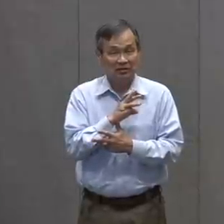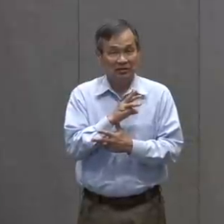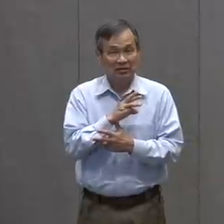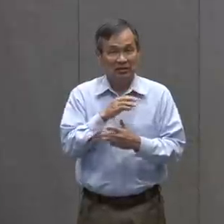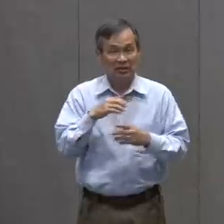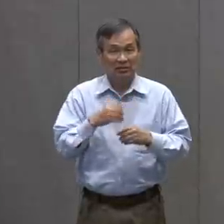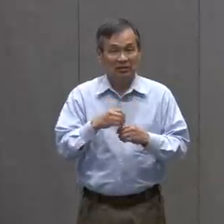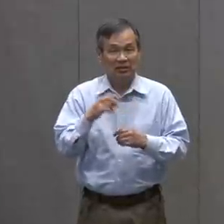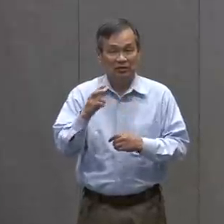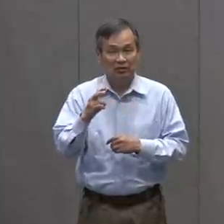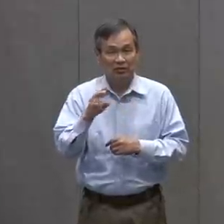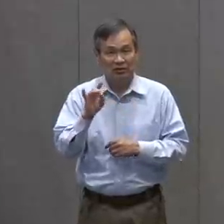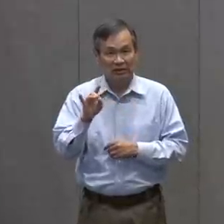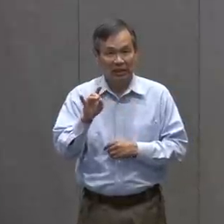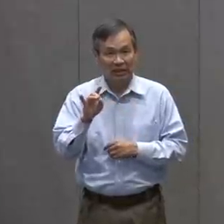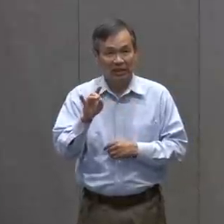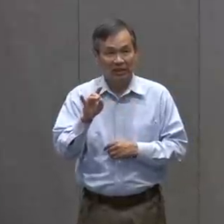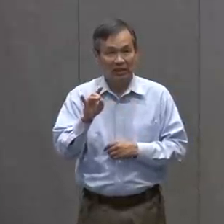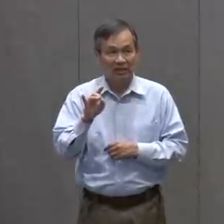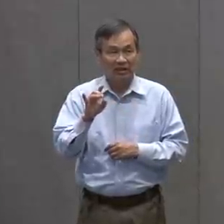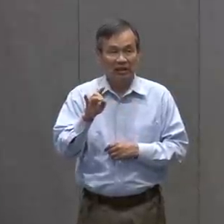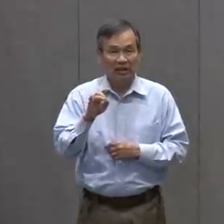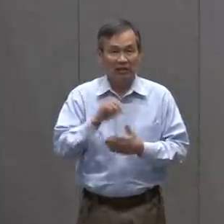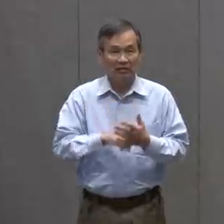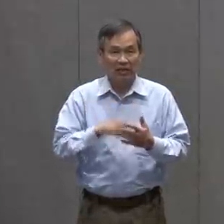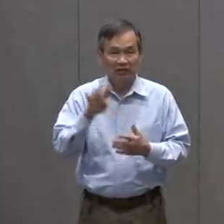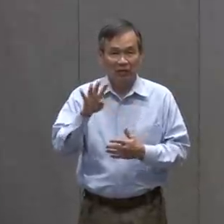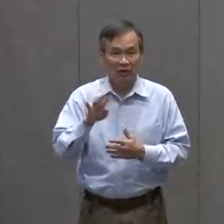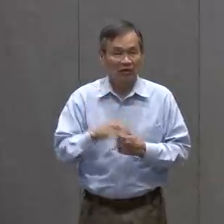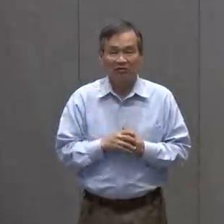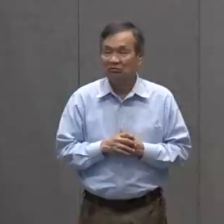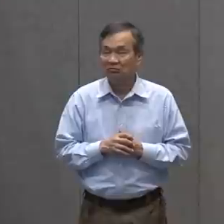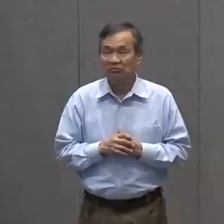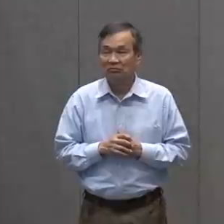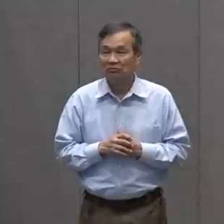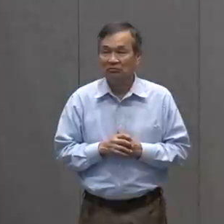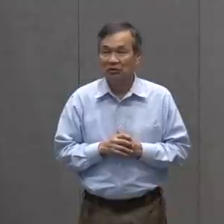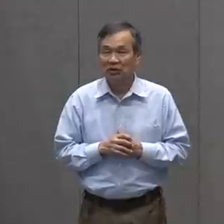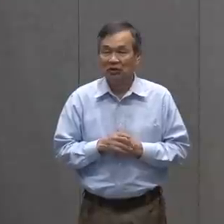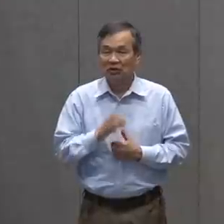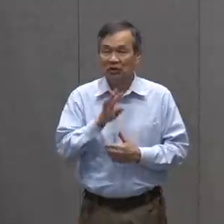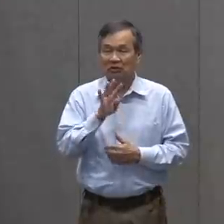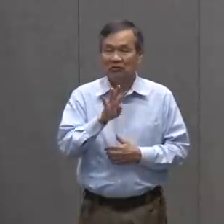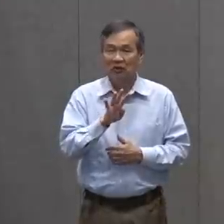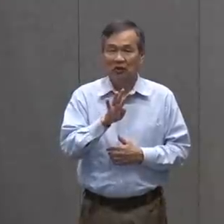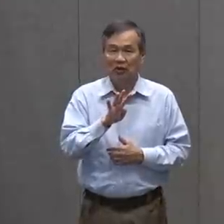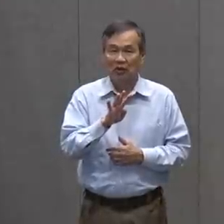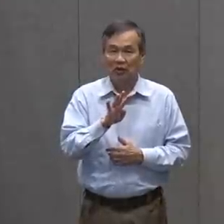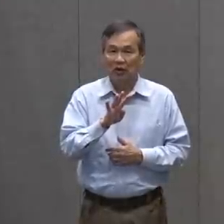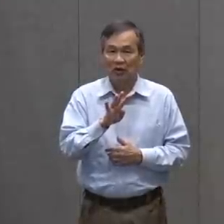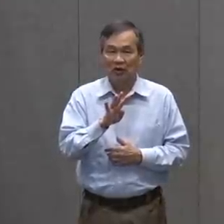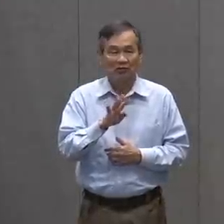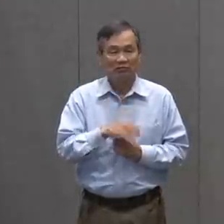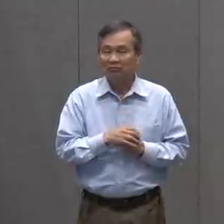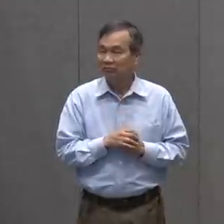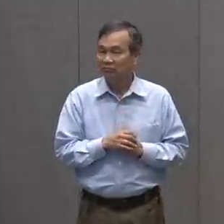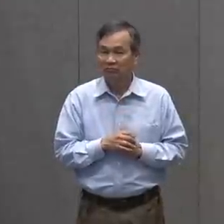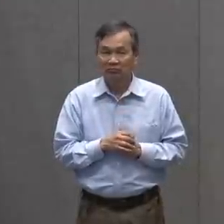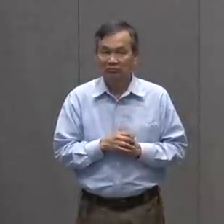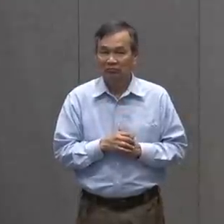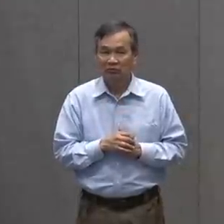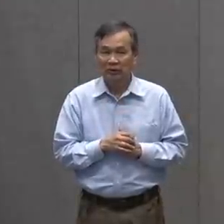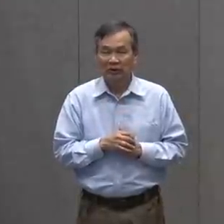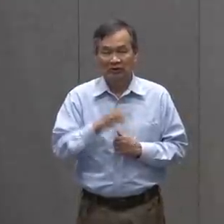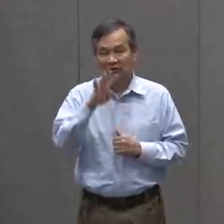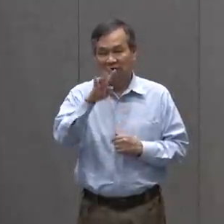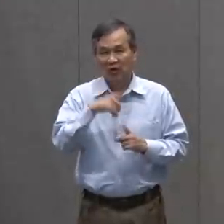is 8. 8 minus 4 is 4. Nope. I have 4 plus, no, there's no 0. I was going to do 4